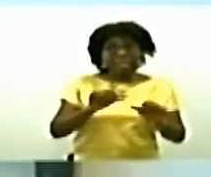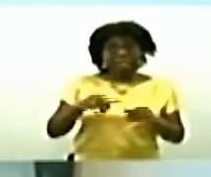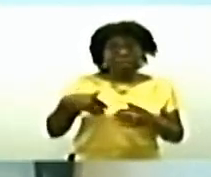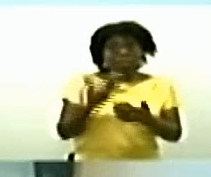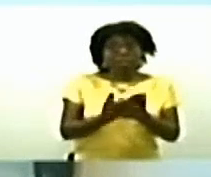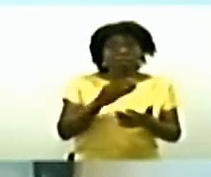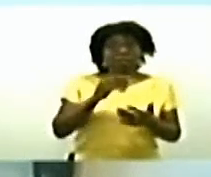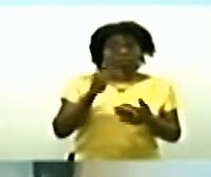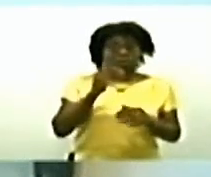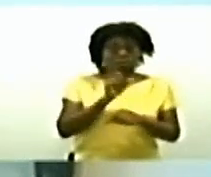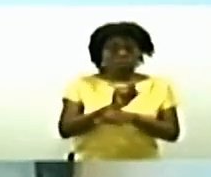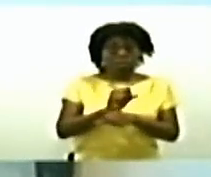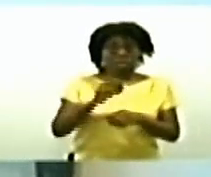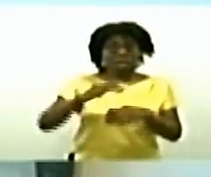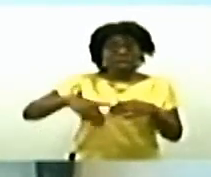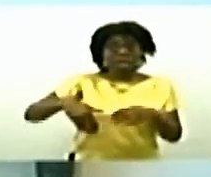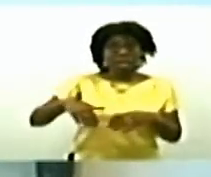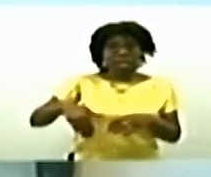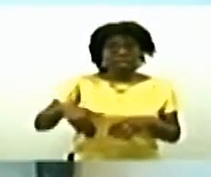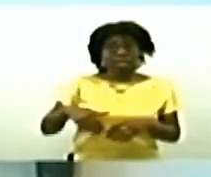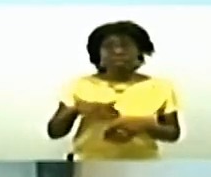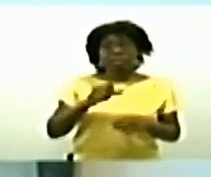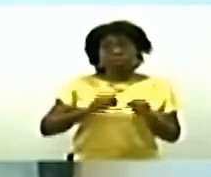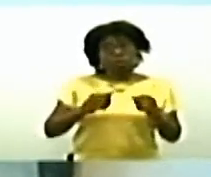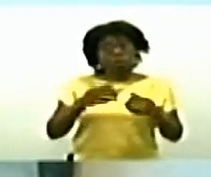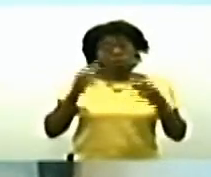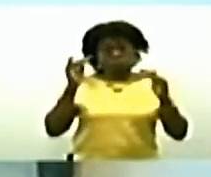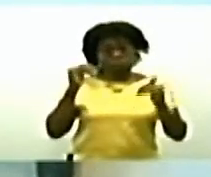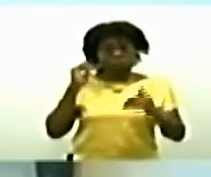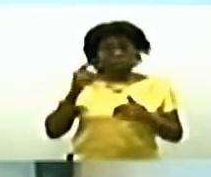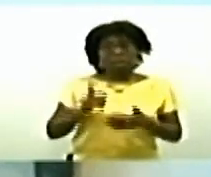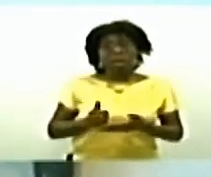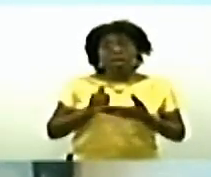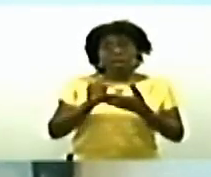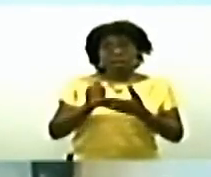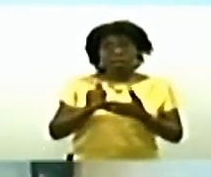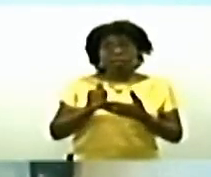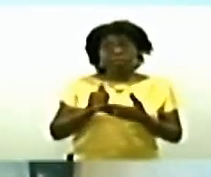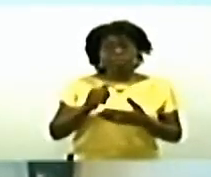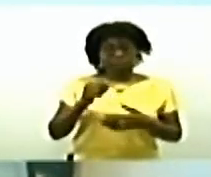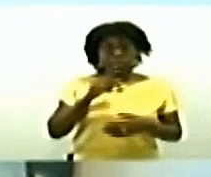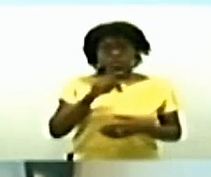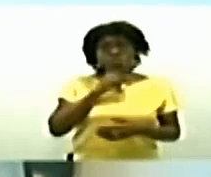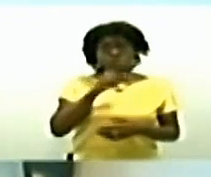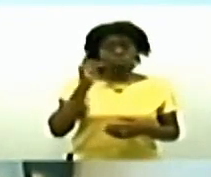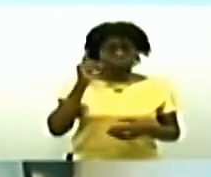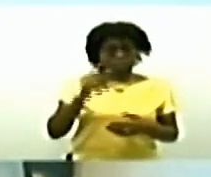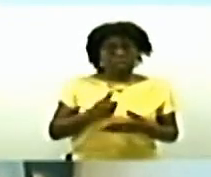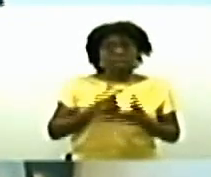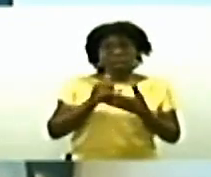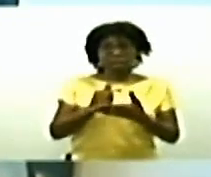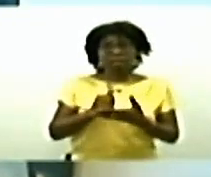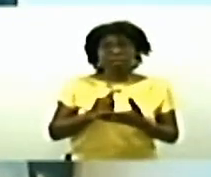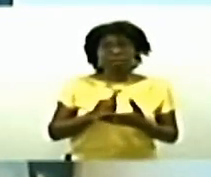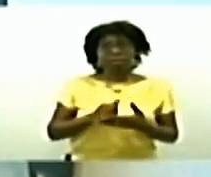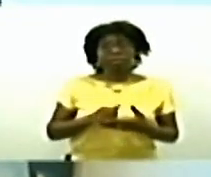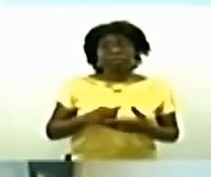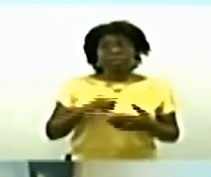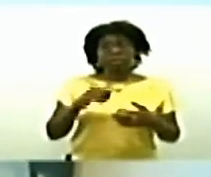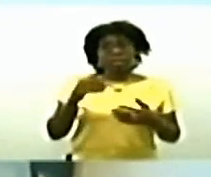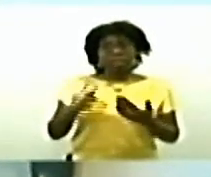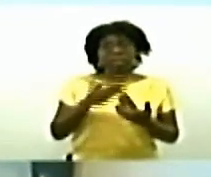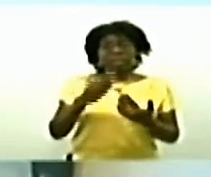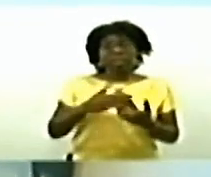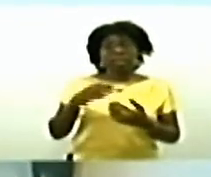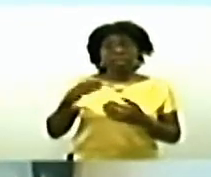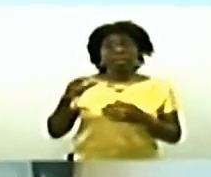So I'm hoping that it will help with the ease of flow. I'm certain that it will do that with the ease of flow through town and